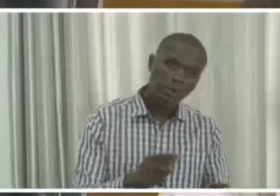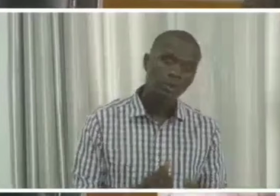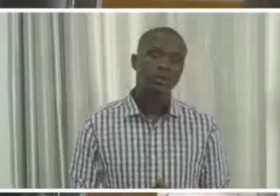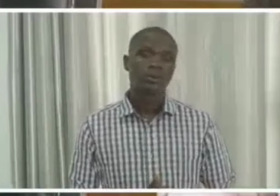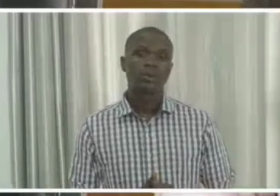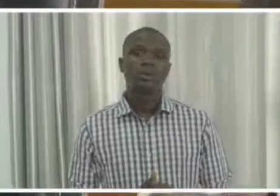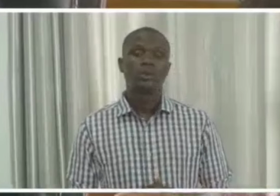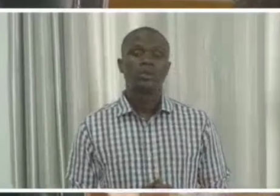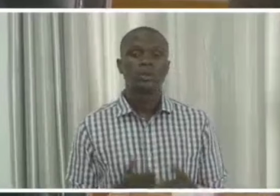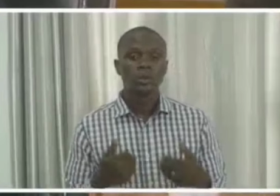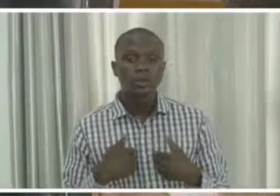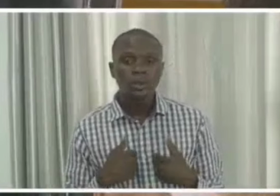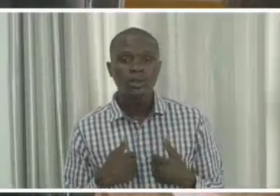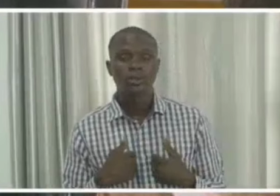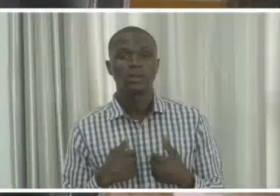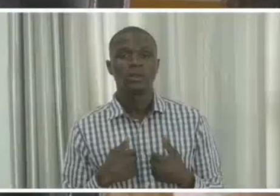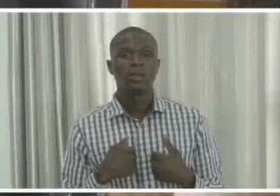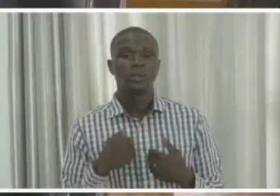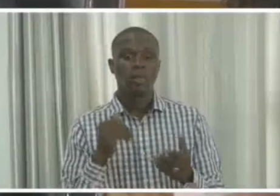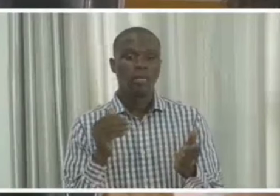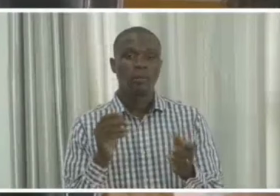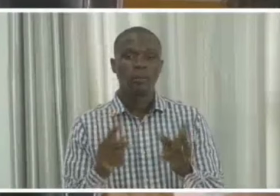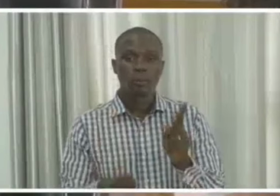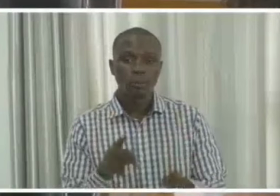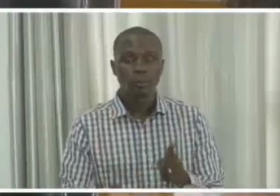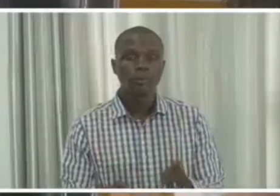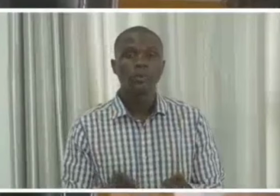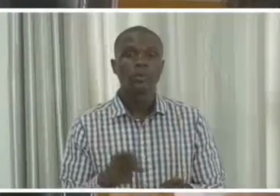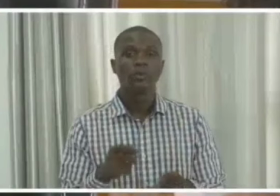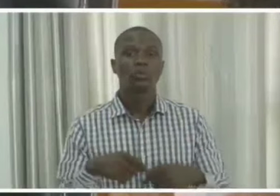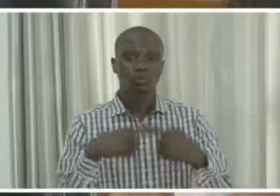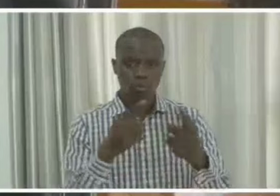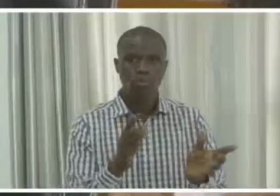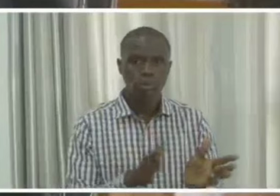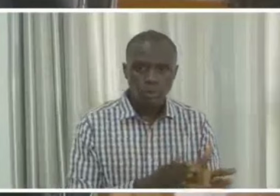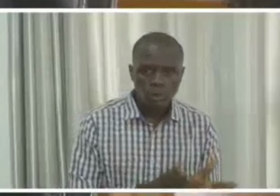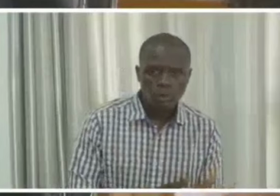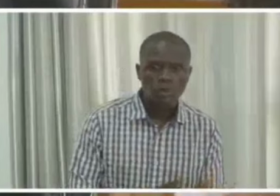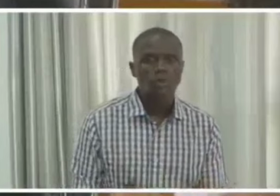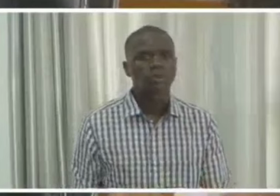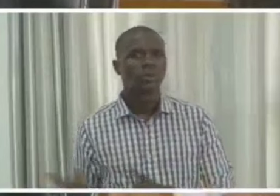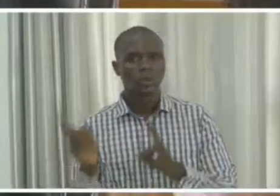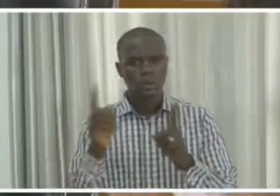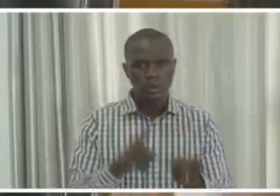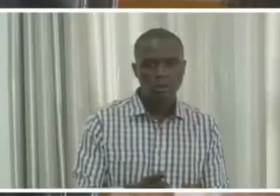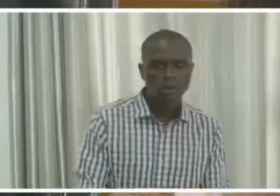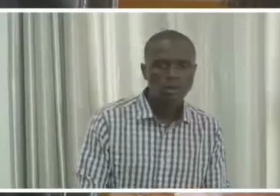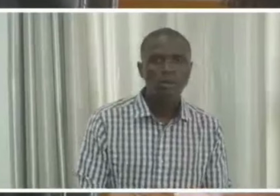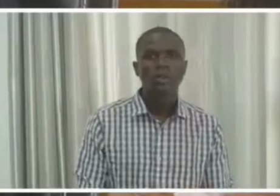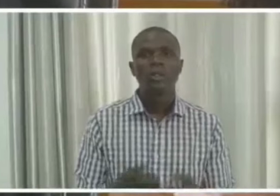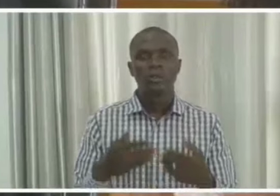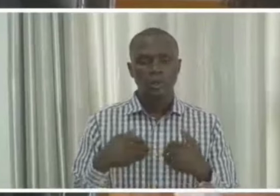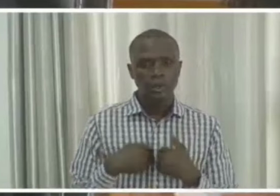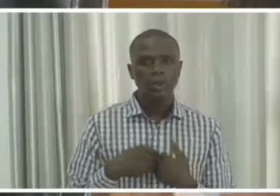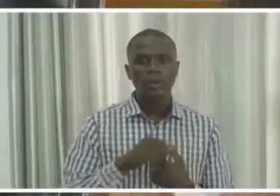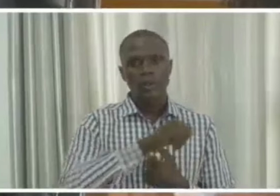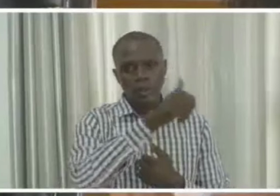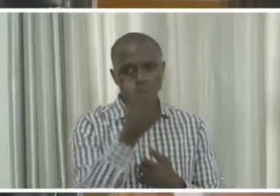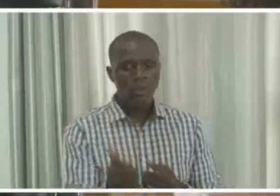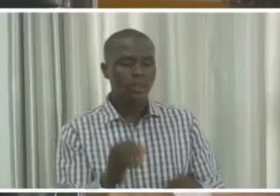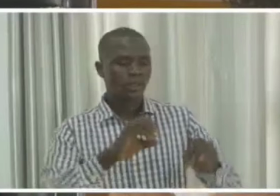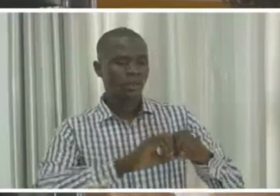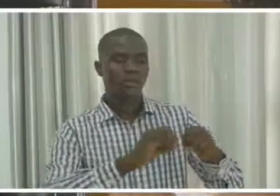youth, we get parliamentarian, then we go, and then we get, we own partners that we can help government, Salone. We then